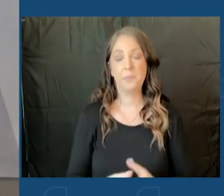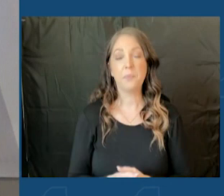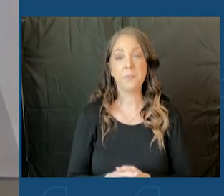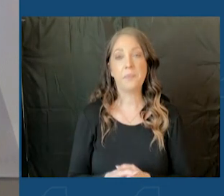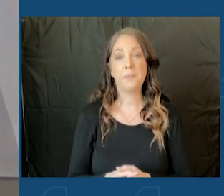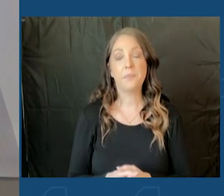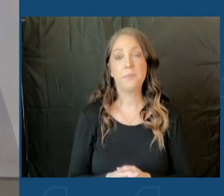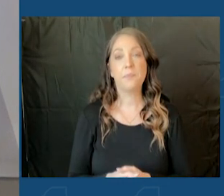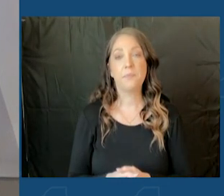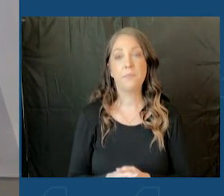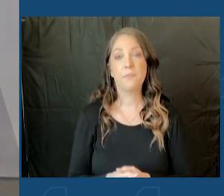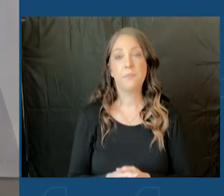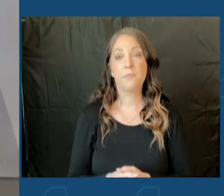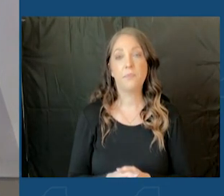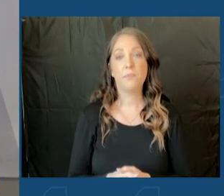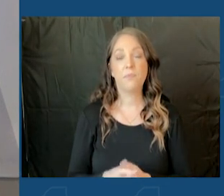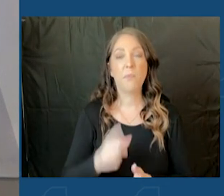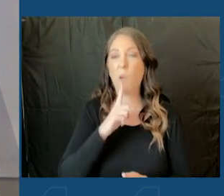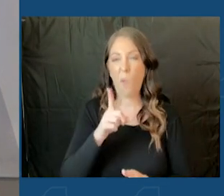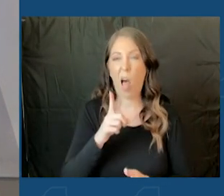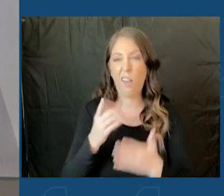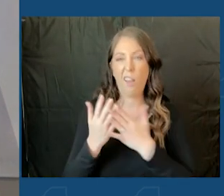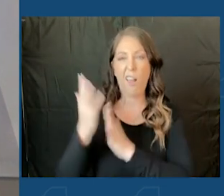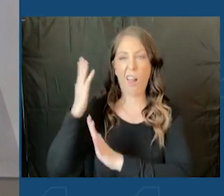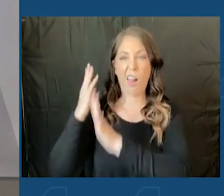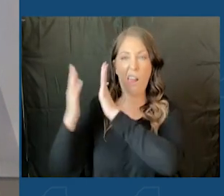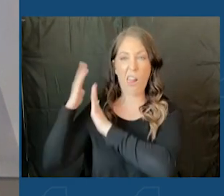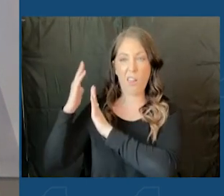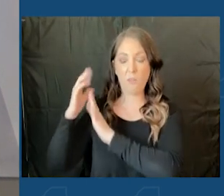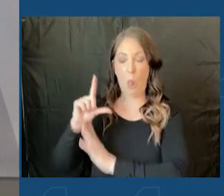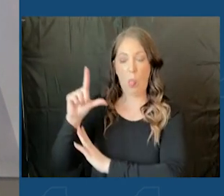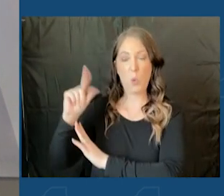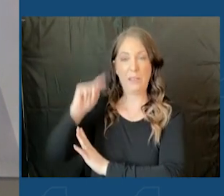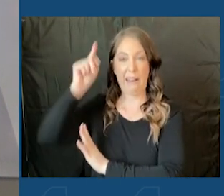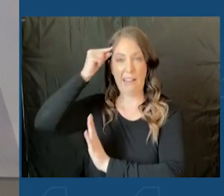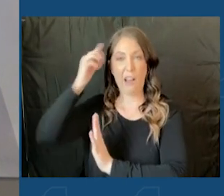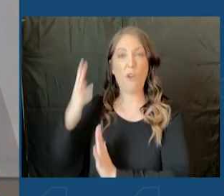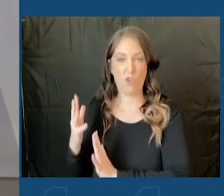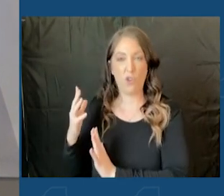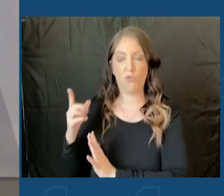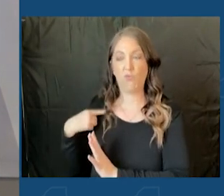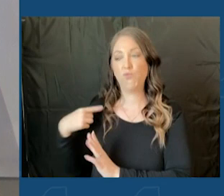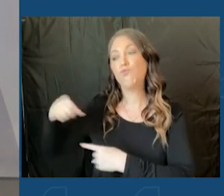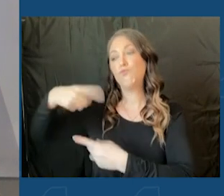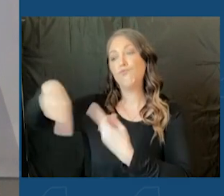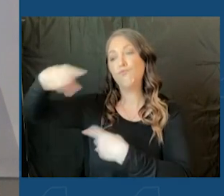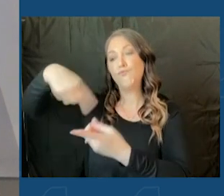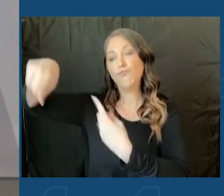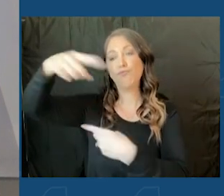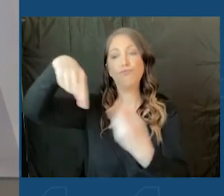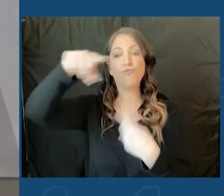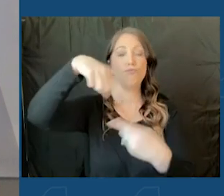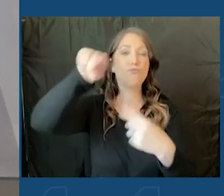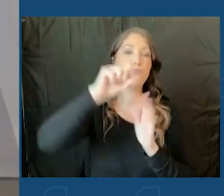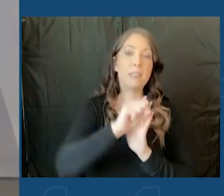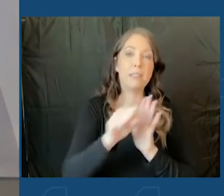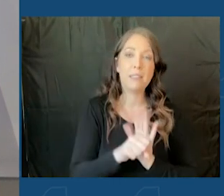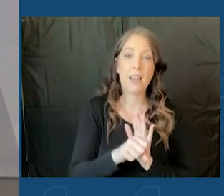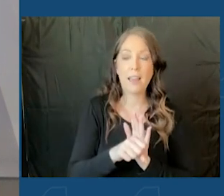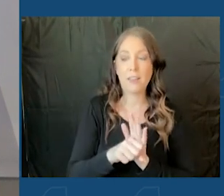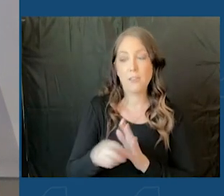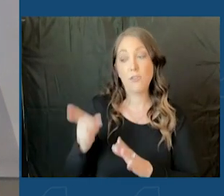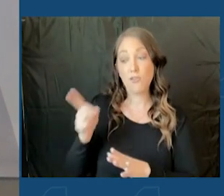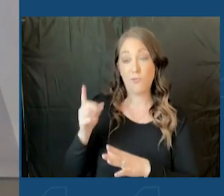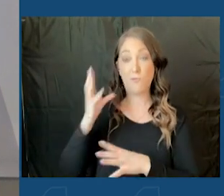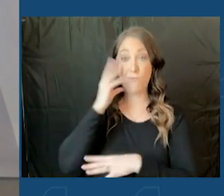But really, long before that, as she toured the state as our lieutenant governor, you've often heard me joke that she's been to as many farms as I have